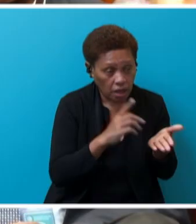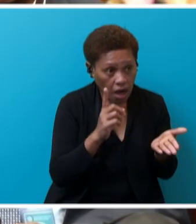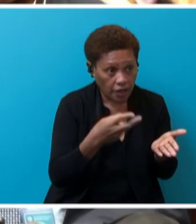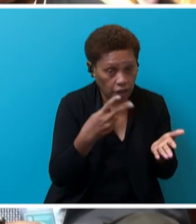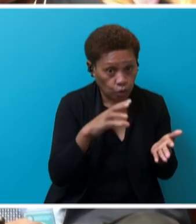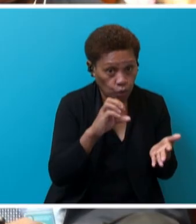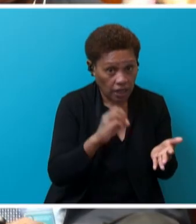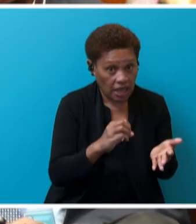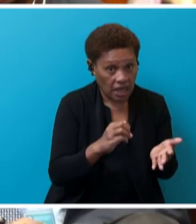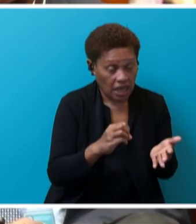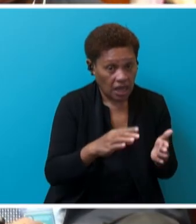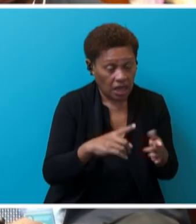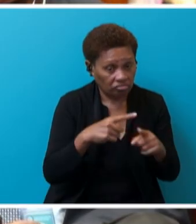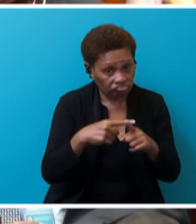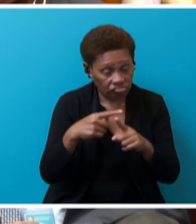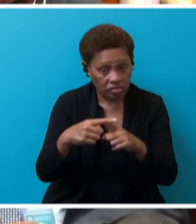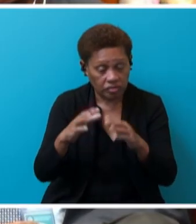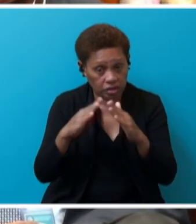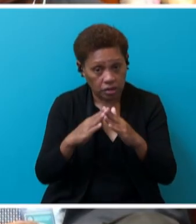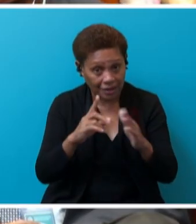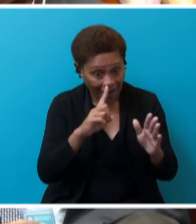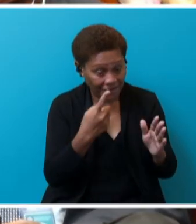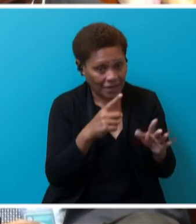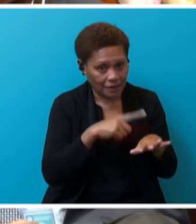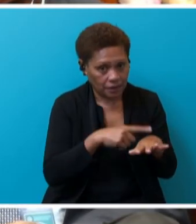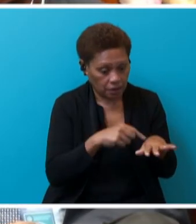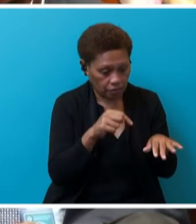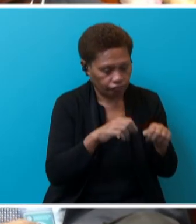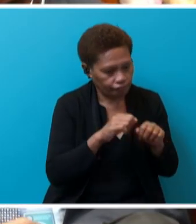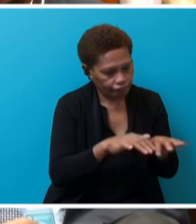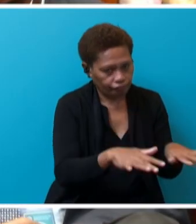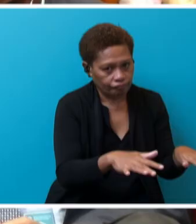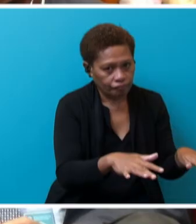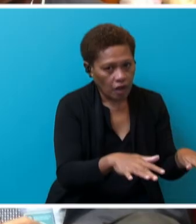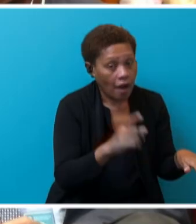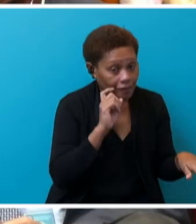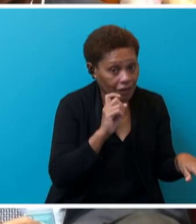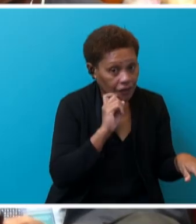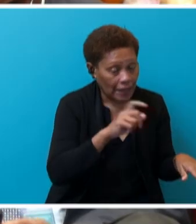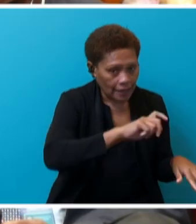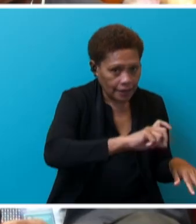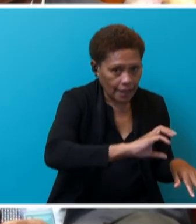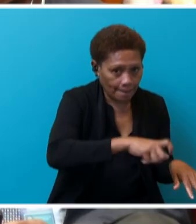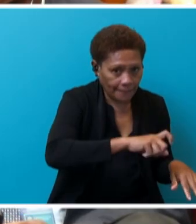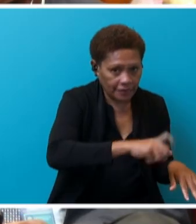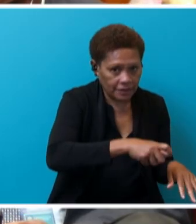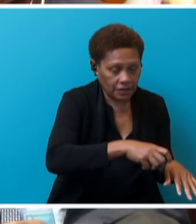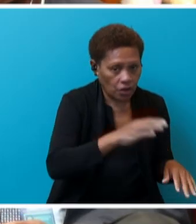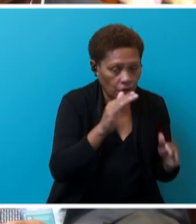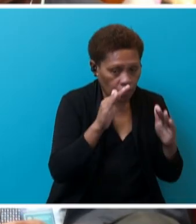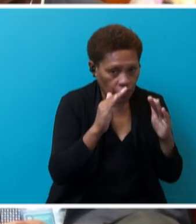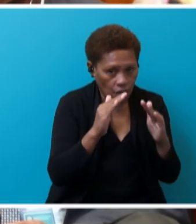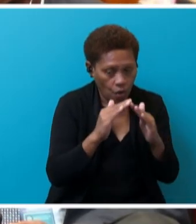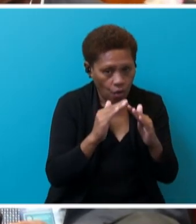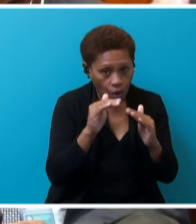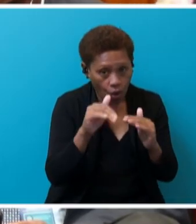plus households in the villages. It was the first time water flowed consistently through taps at their homes instead